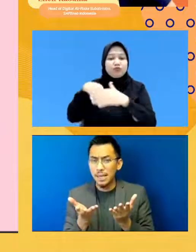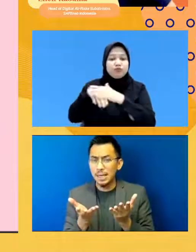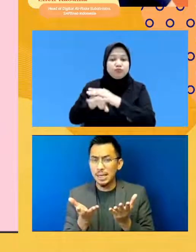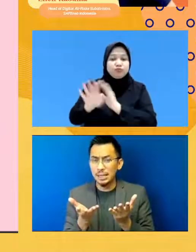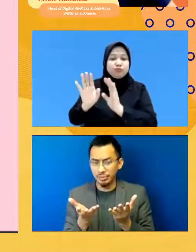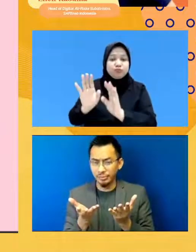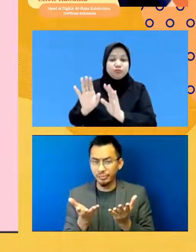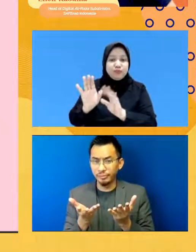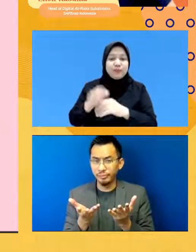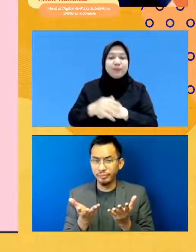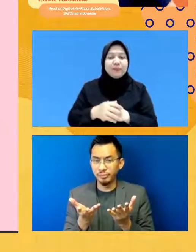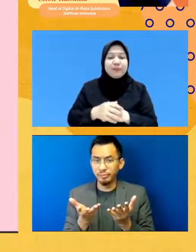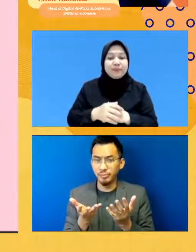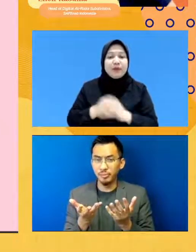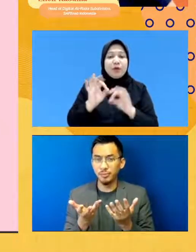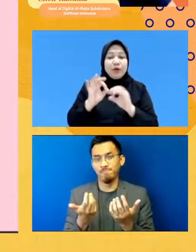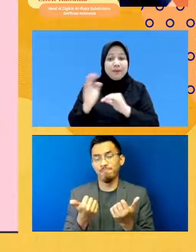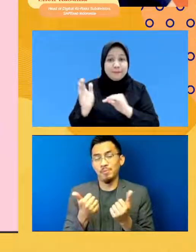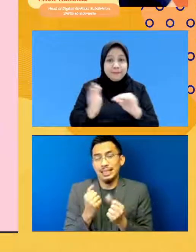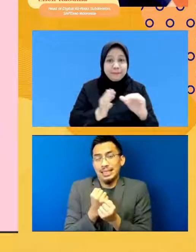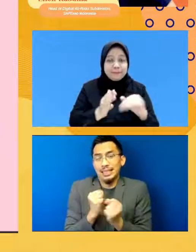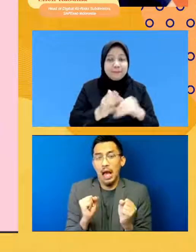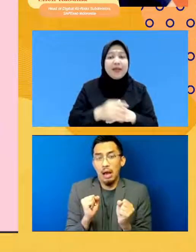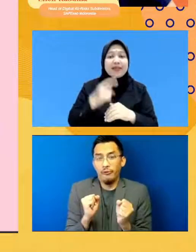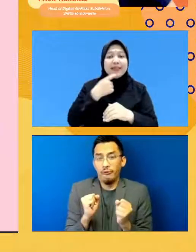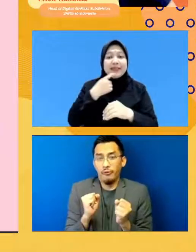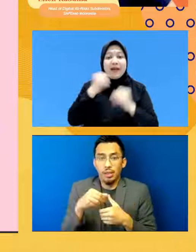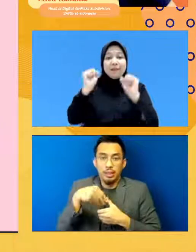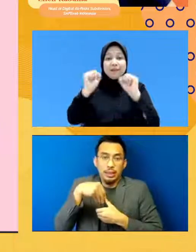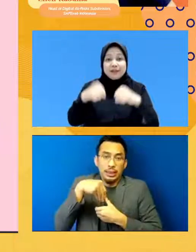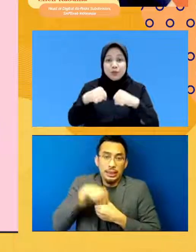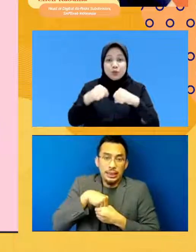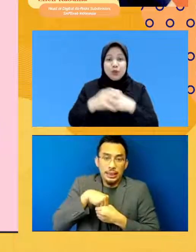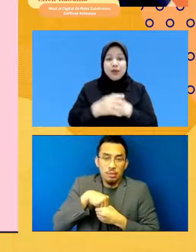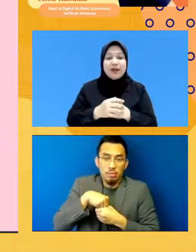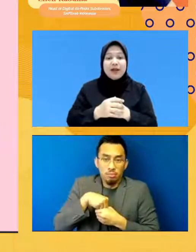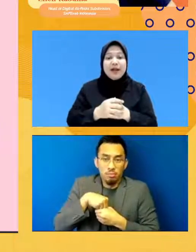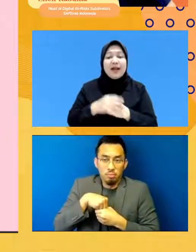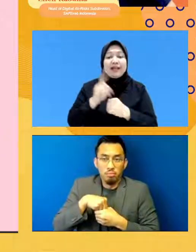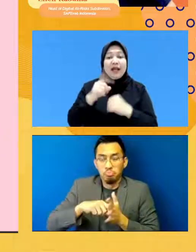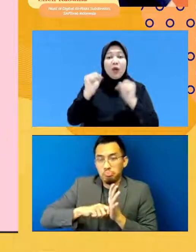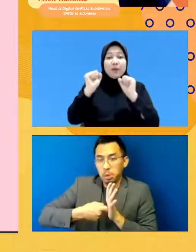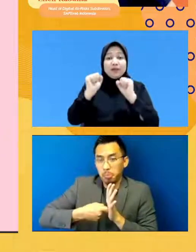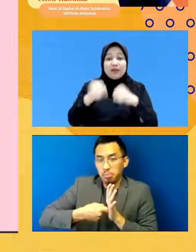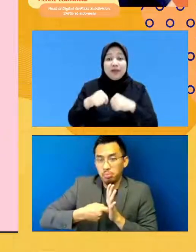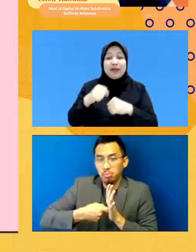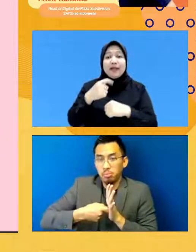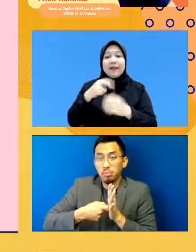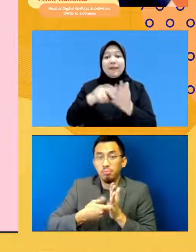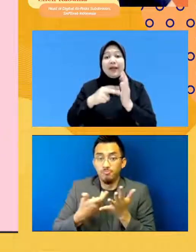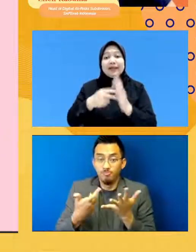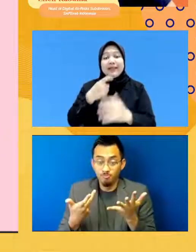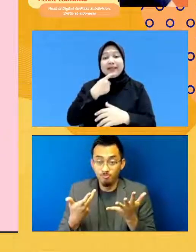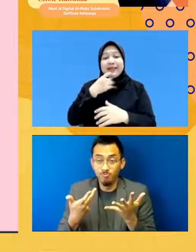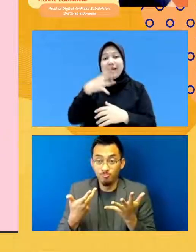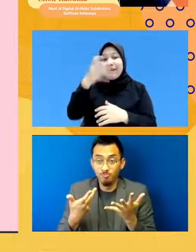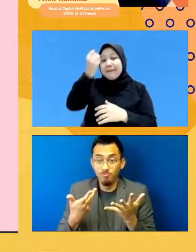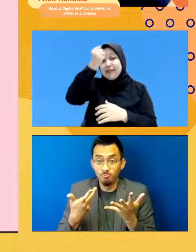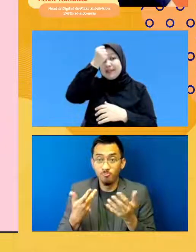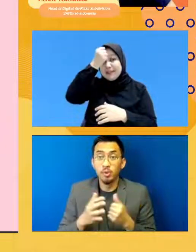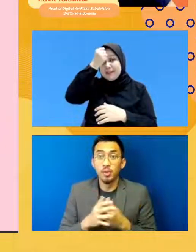about consent. So when we are talking about consent, we are also talking about price principle, which is freely